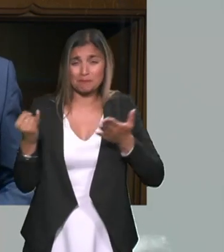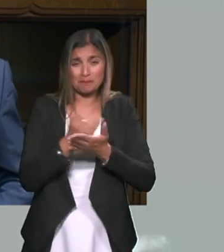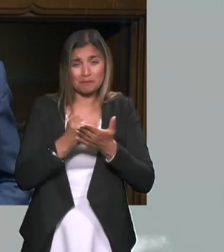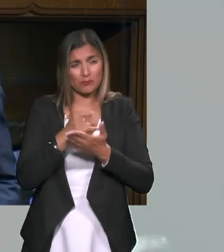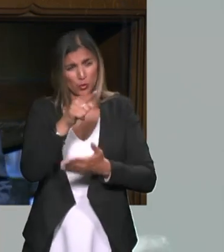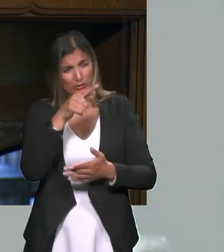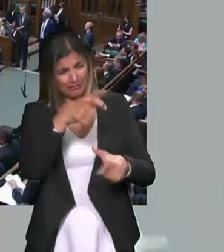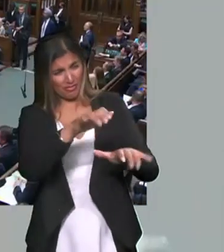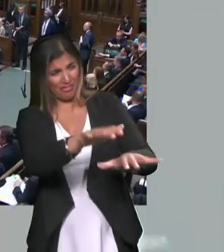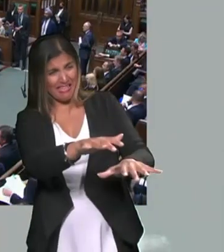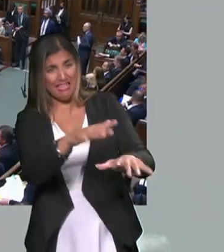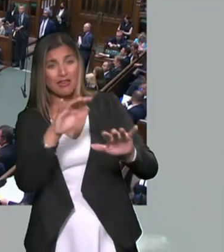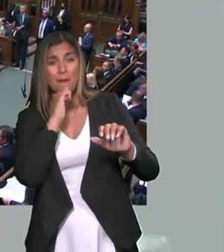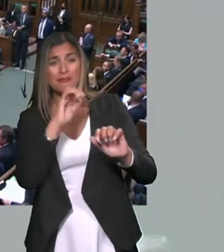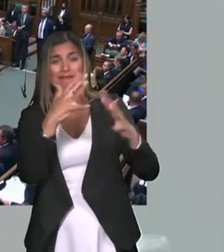Street?